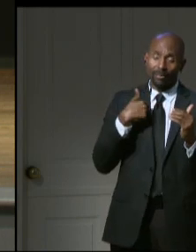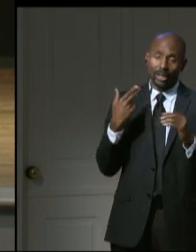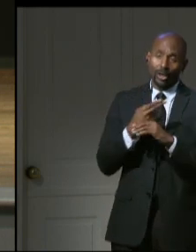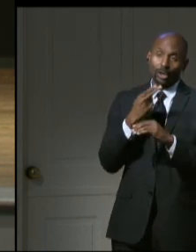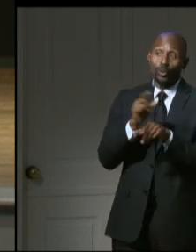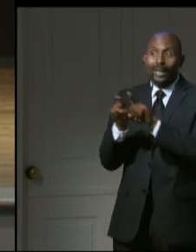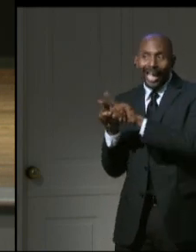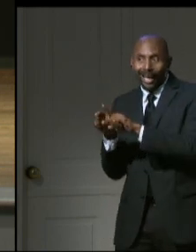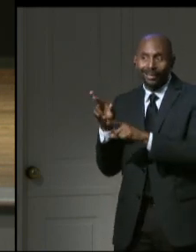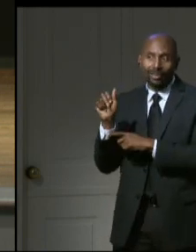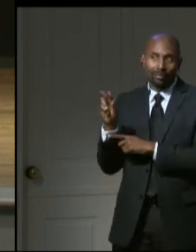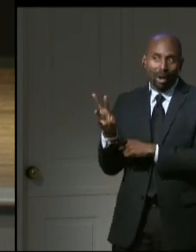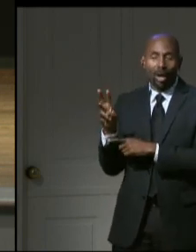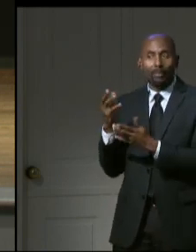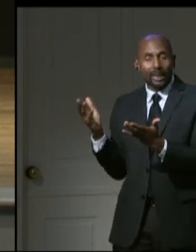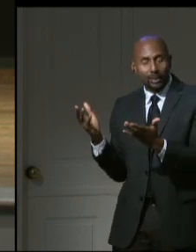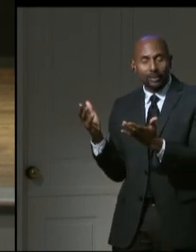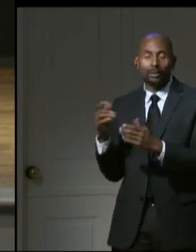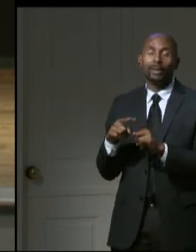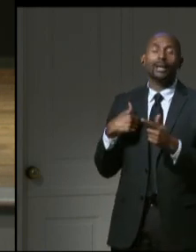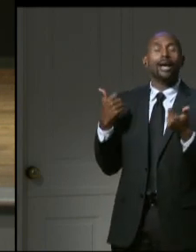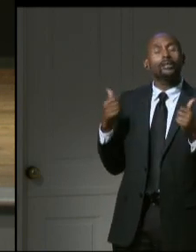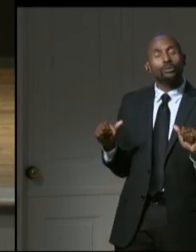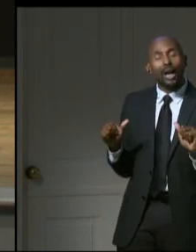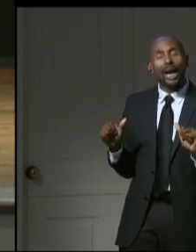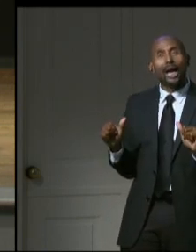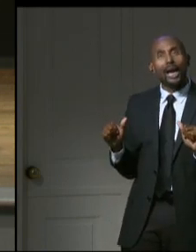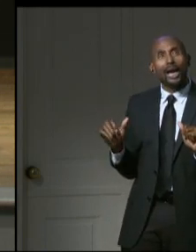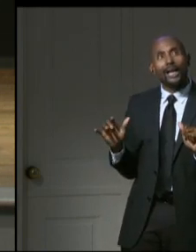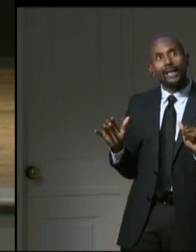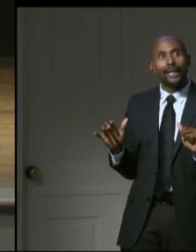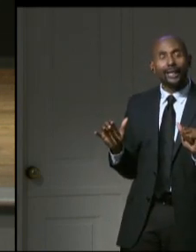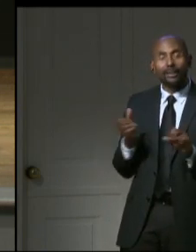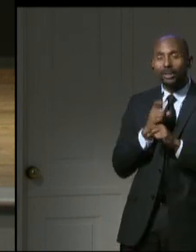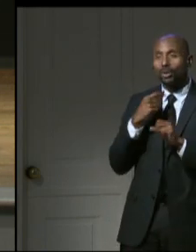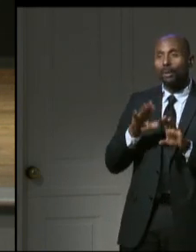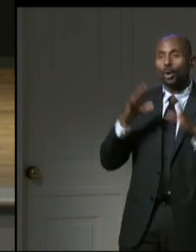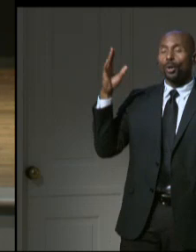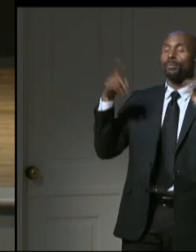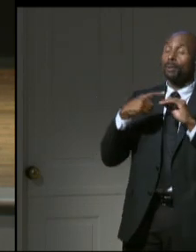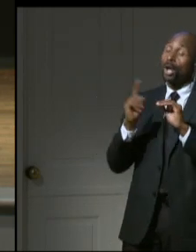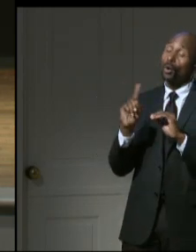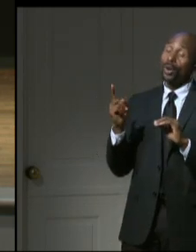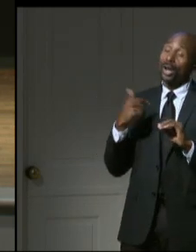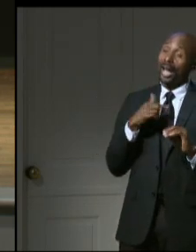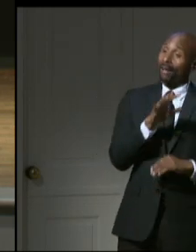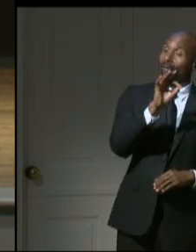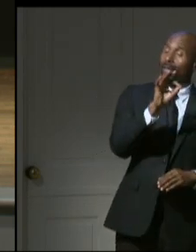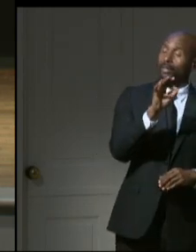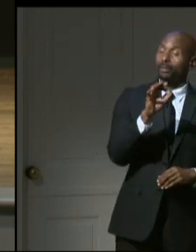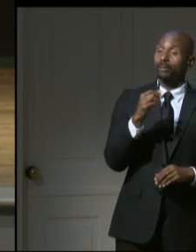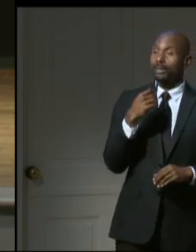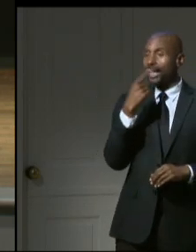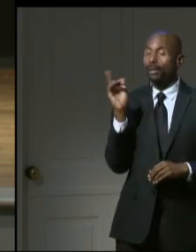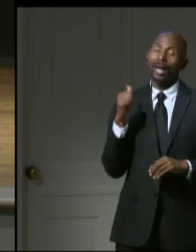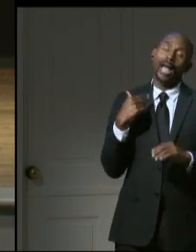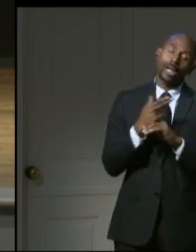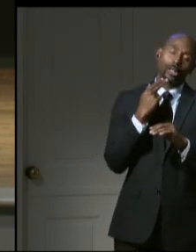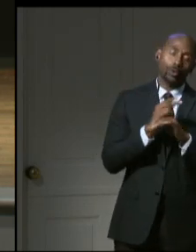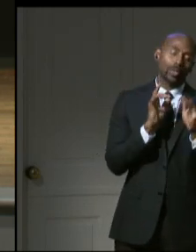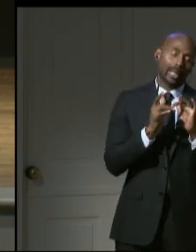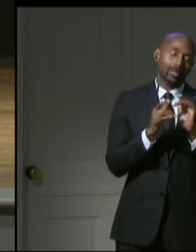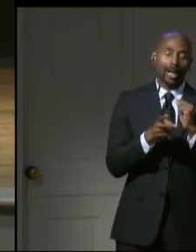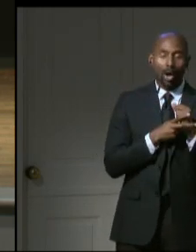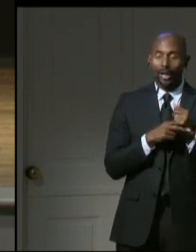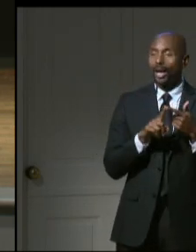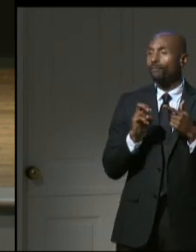as raw material. So I try to be like open where I got it from, saying like I used the Internet Archive, or I used the